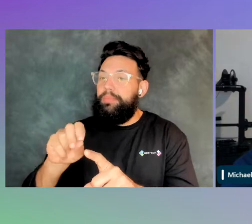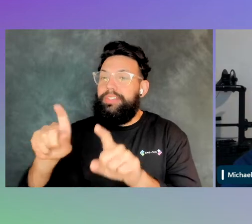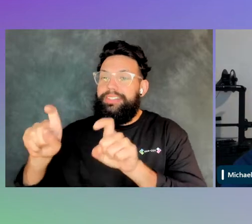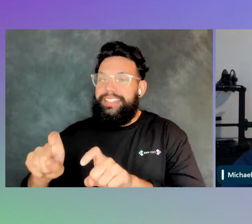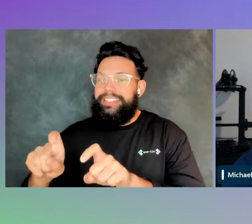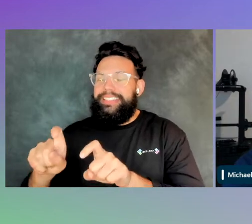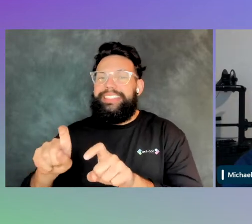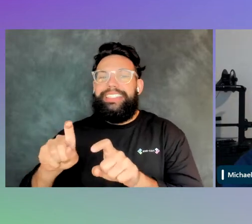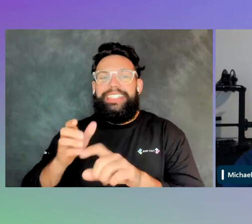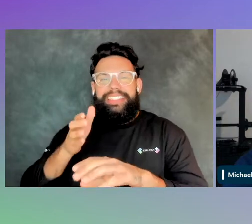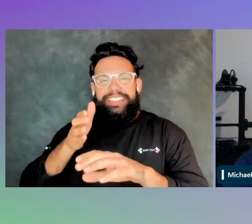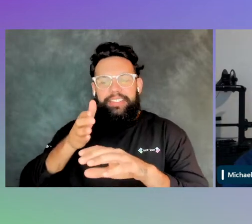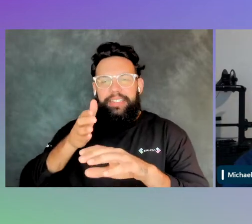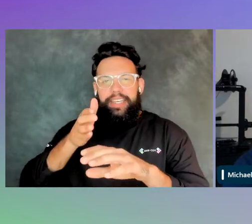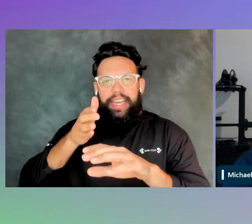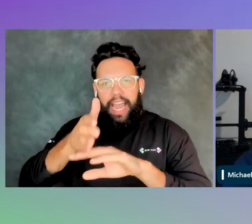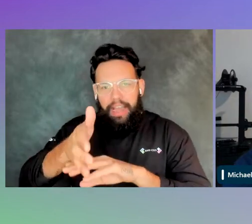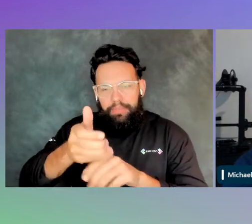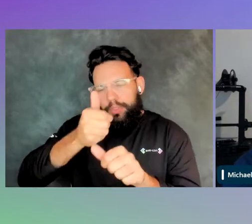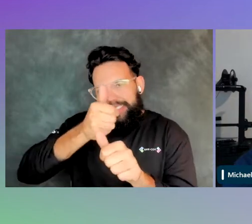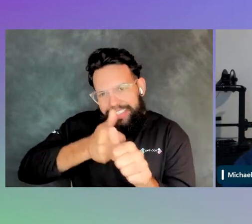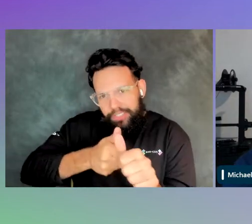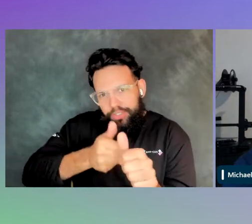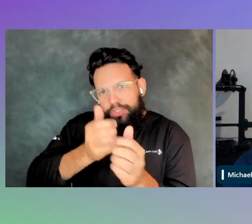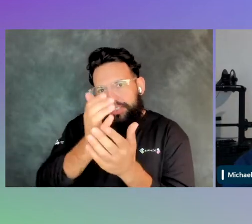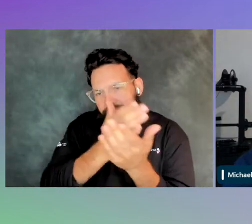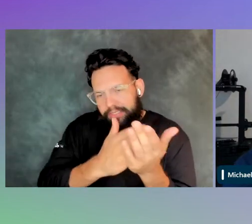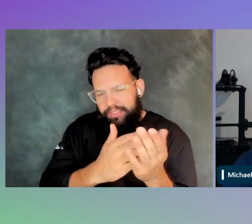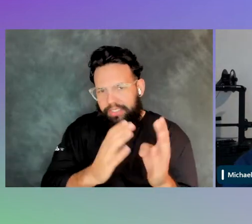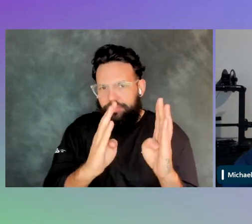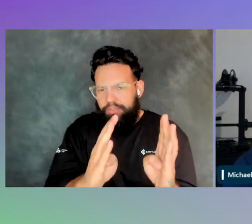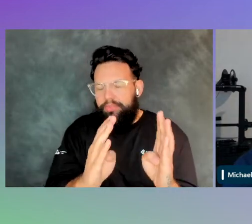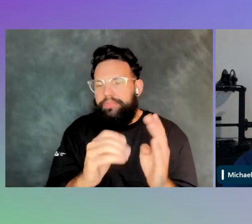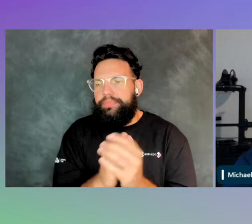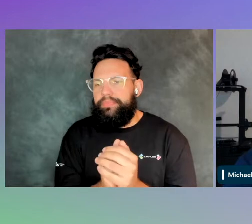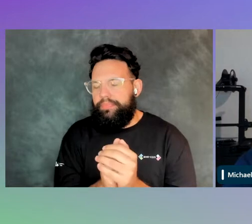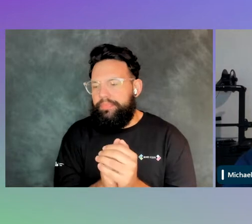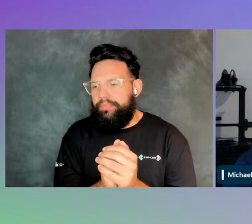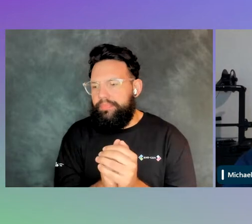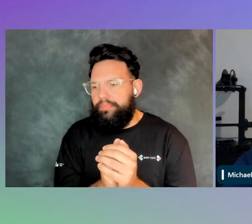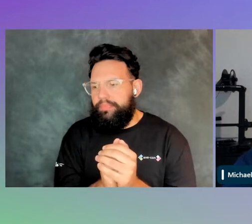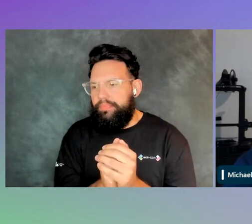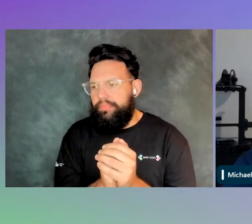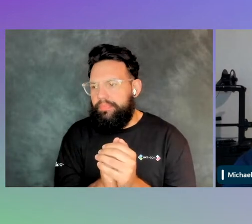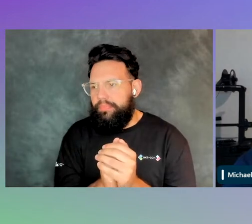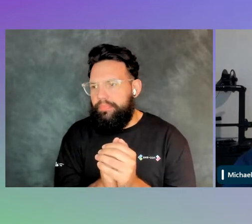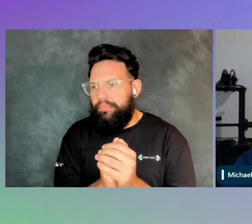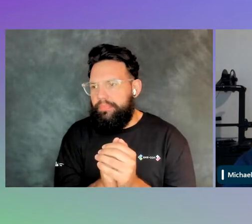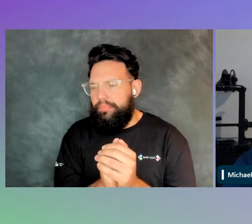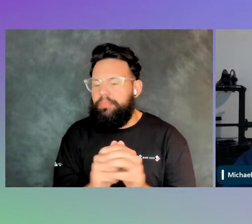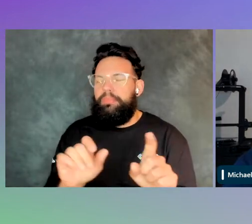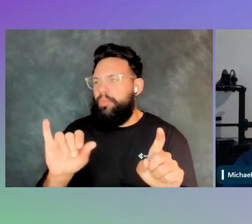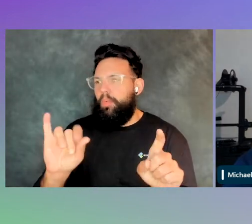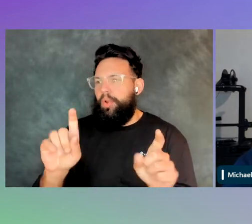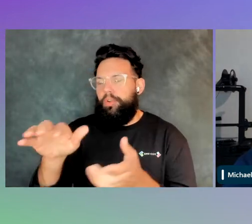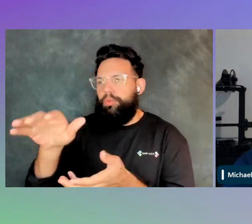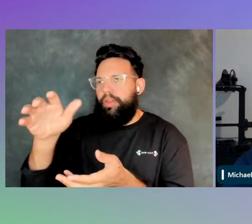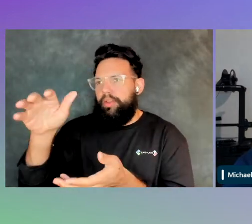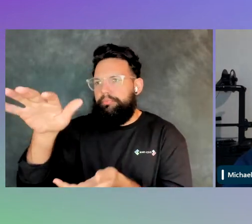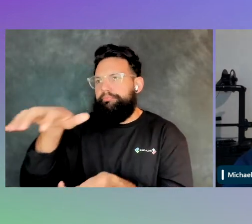file runs. But it is only the point where you gather the data and push it